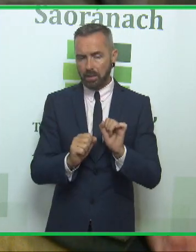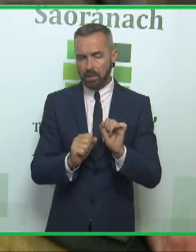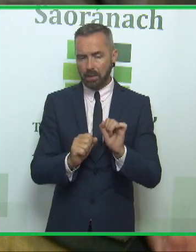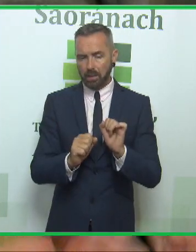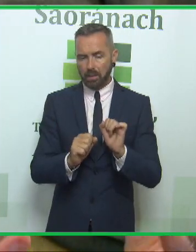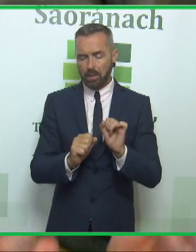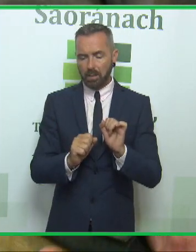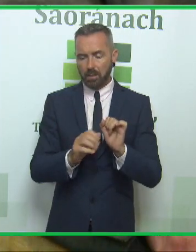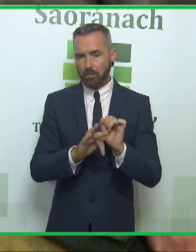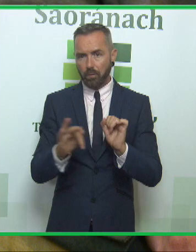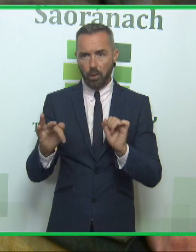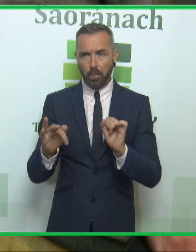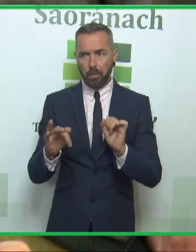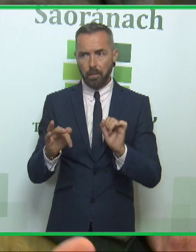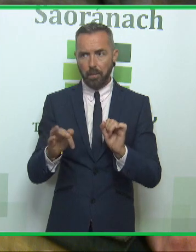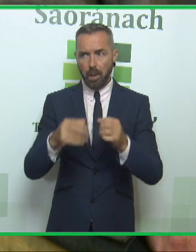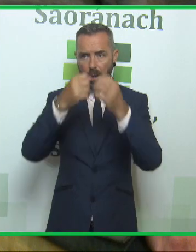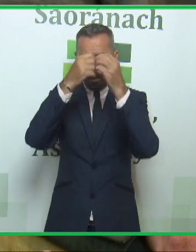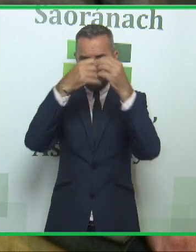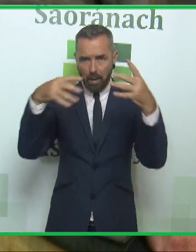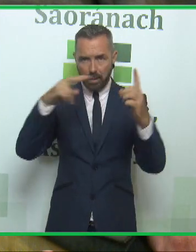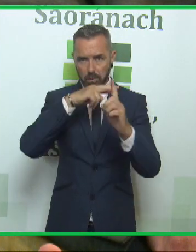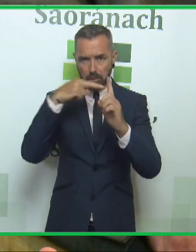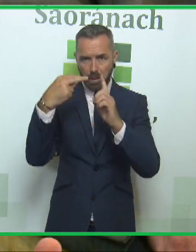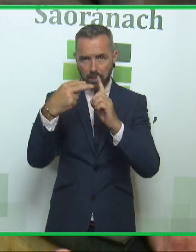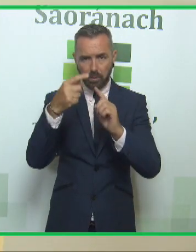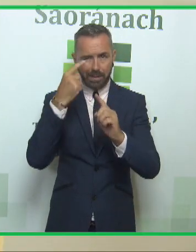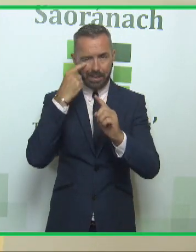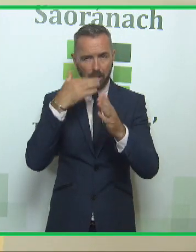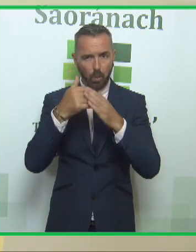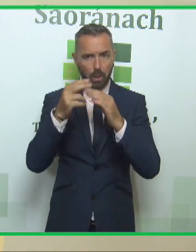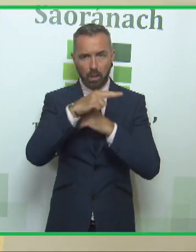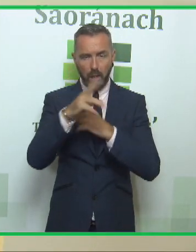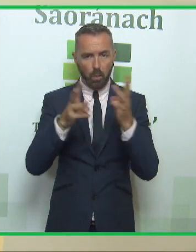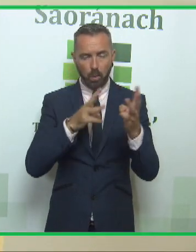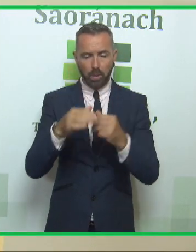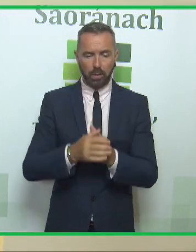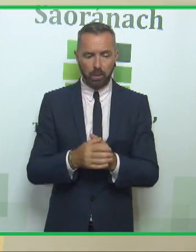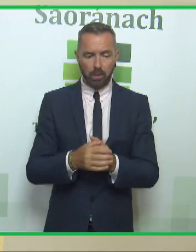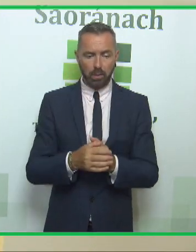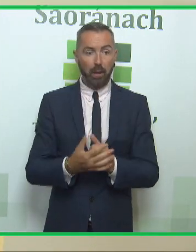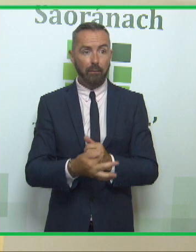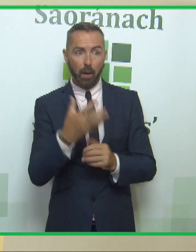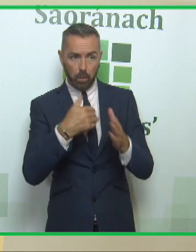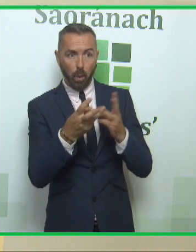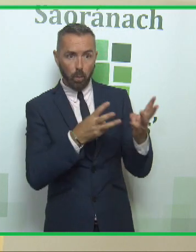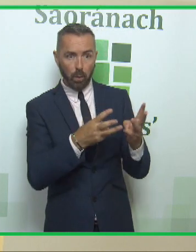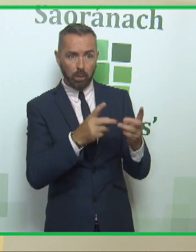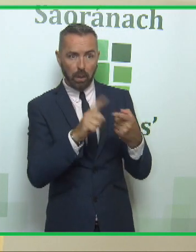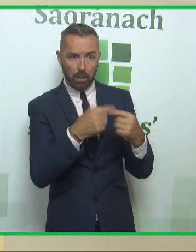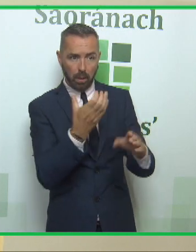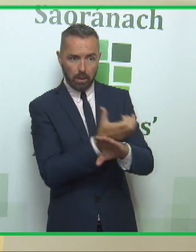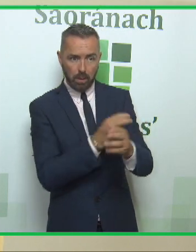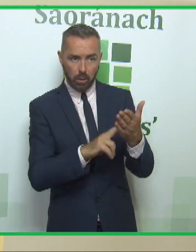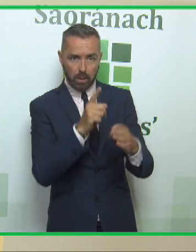I think from the hierarchy, you need to look at what doesn't work and what actually does work and what's proved to be working.